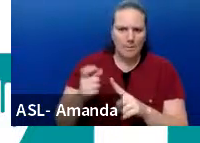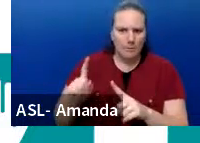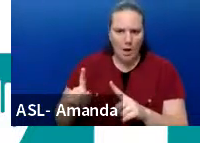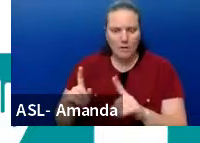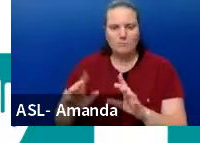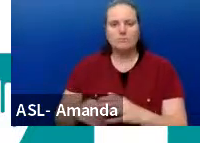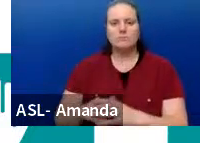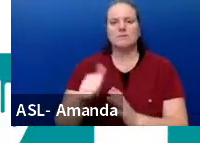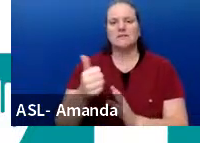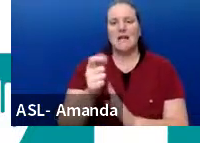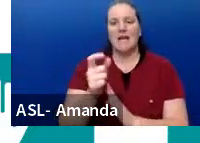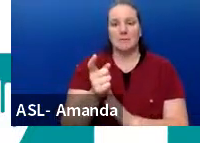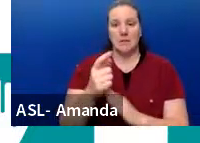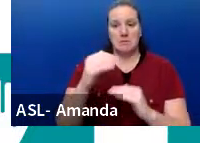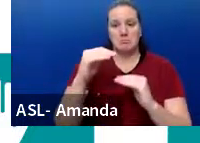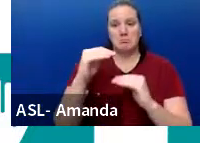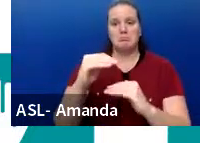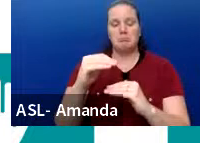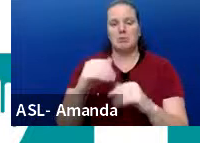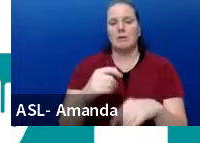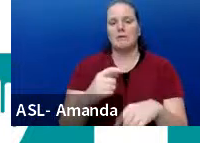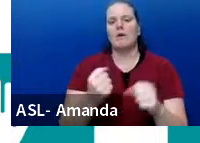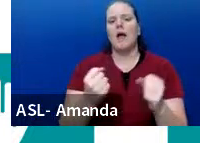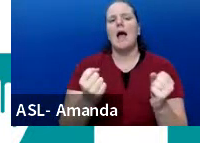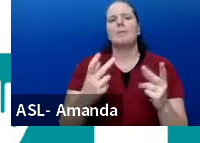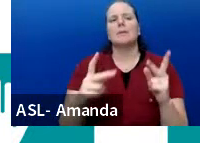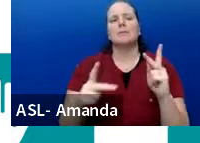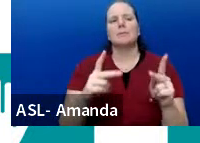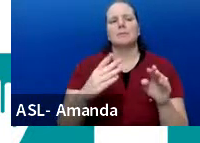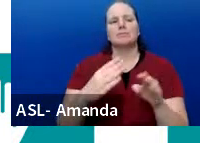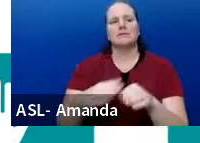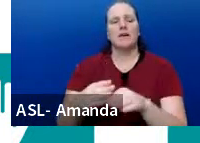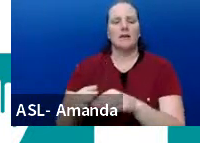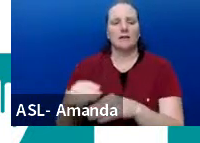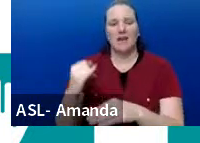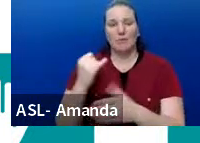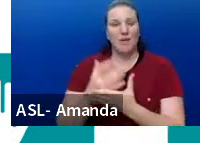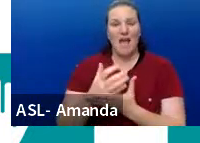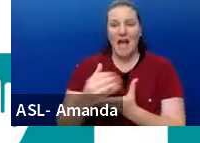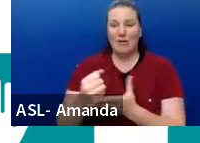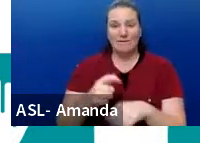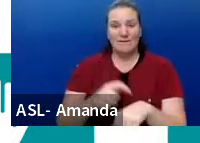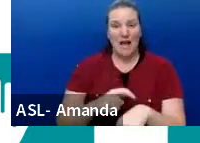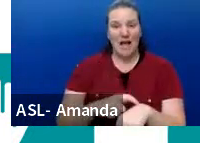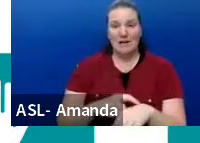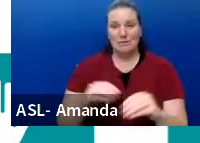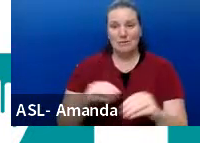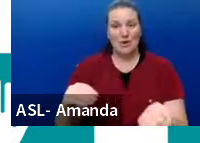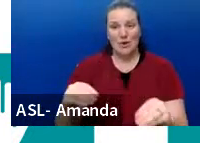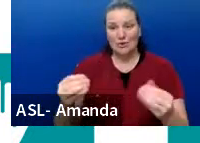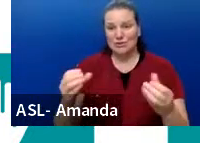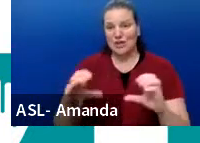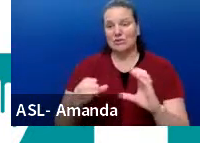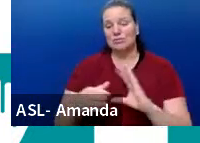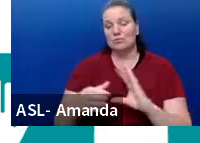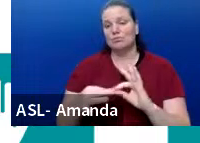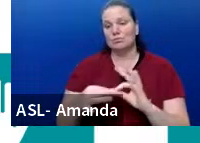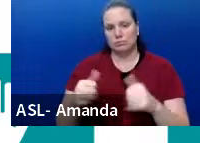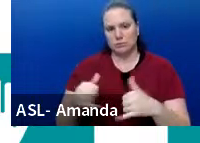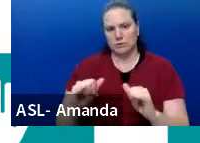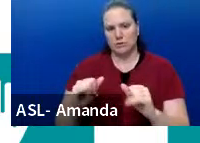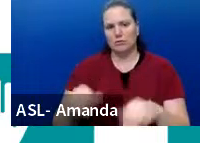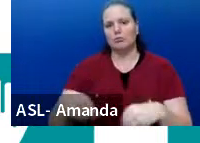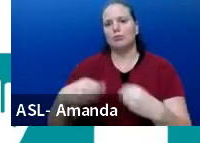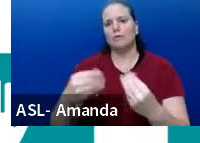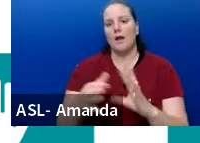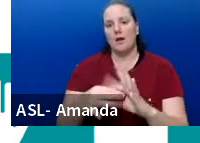a 10-minute time frame divided amongst the number of requested speakers. If we run out of time and you do not have a chance to speak, you can still provide comments